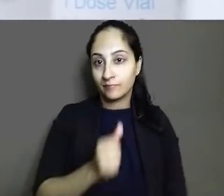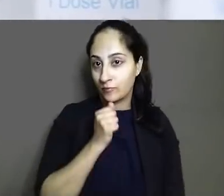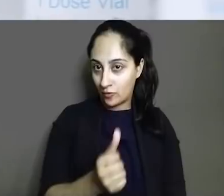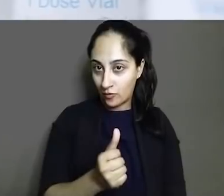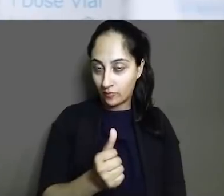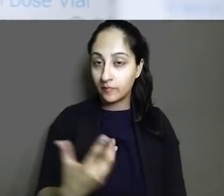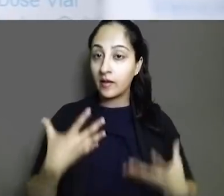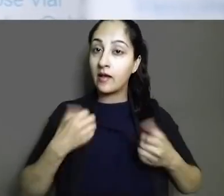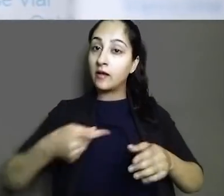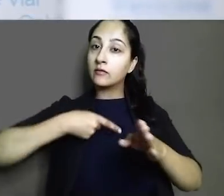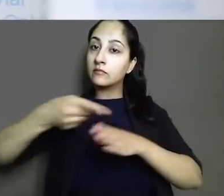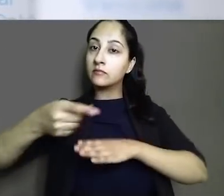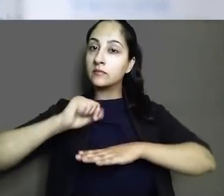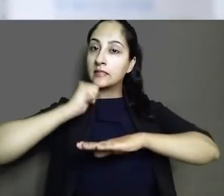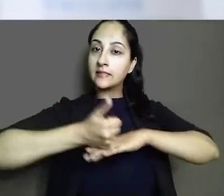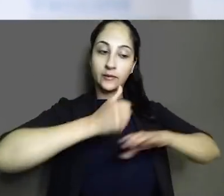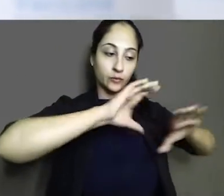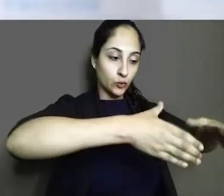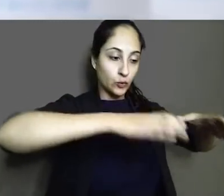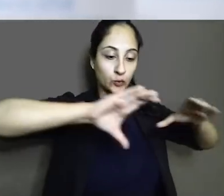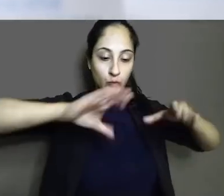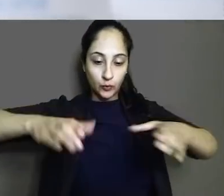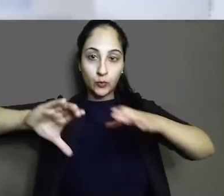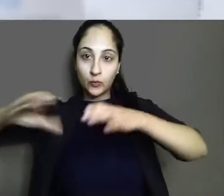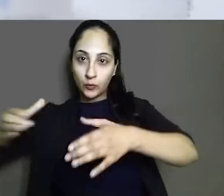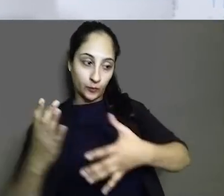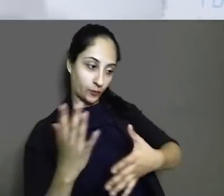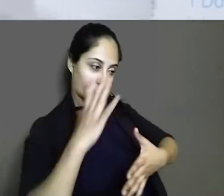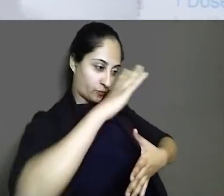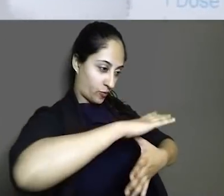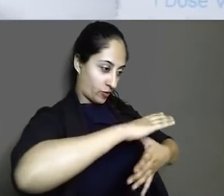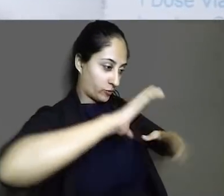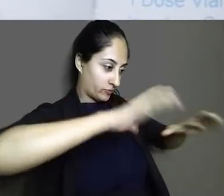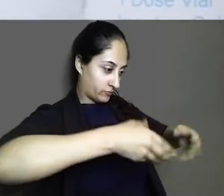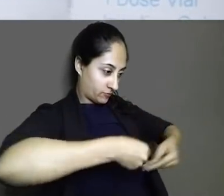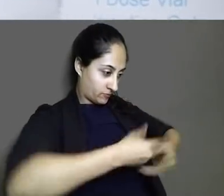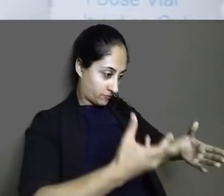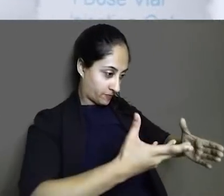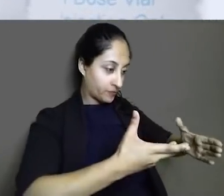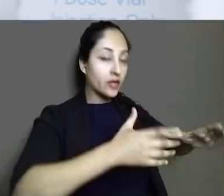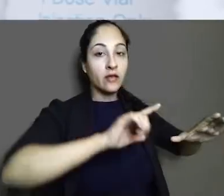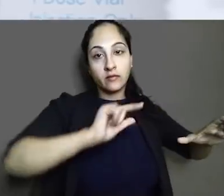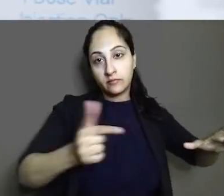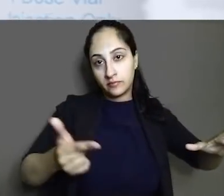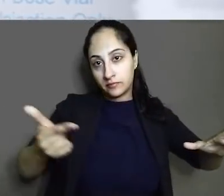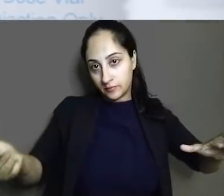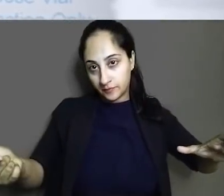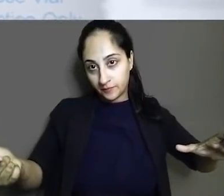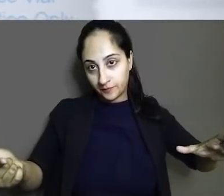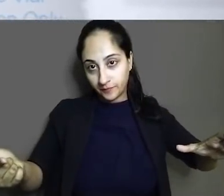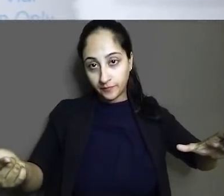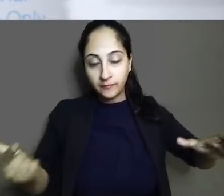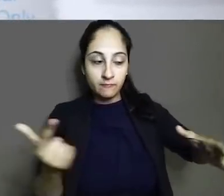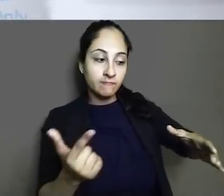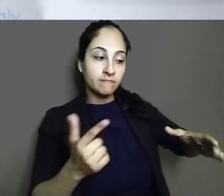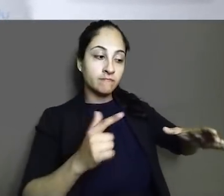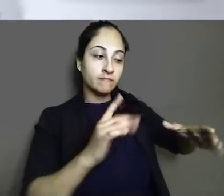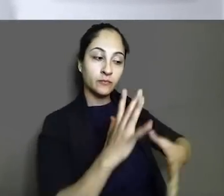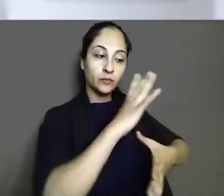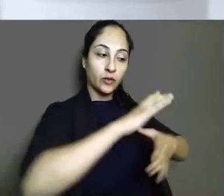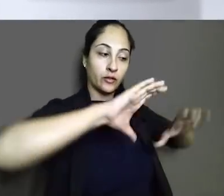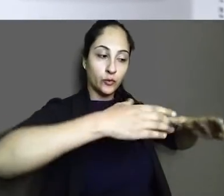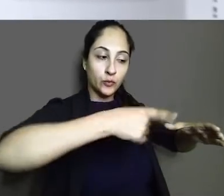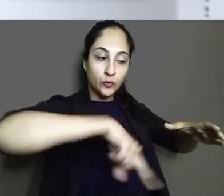for everyone yet. So expert advisory committees have prioritized groups who are at highest risk to get the